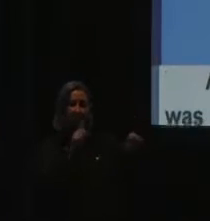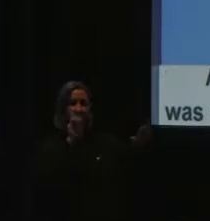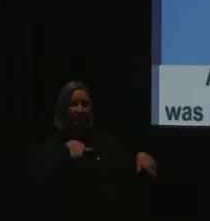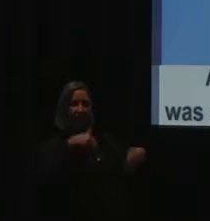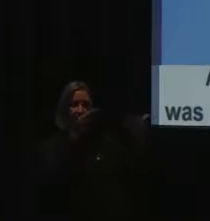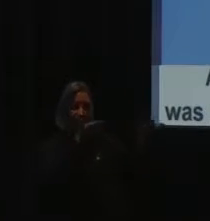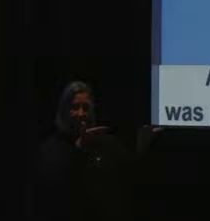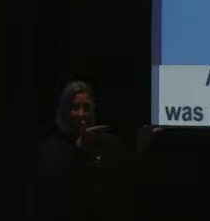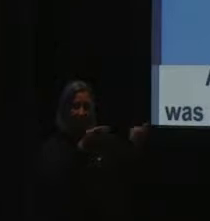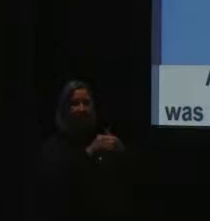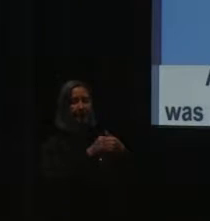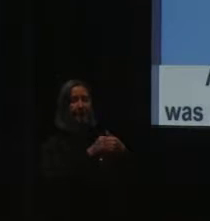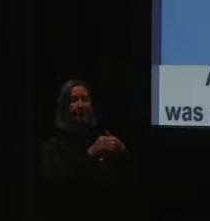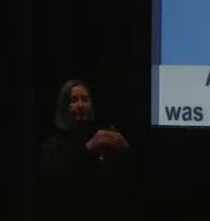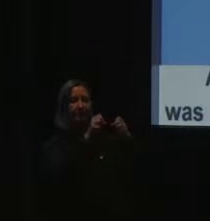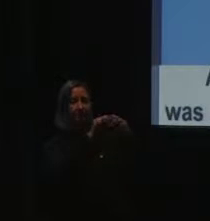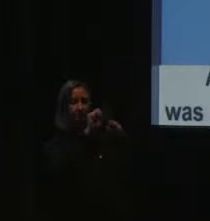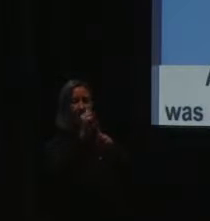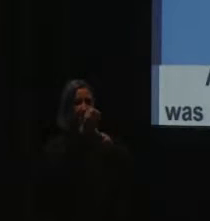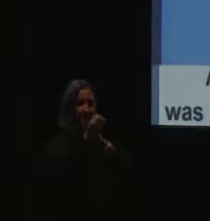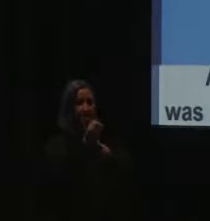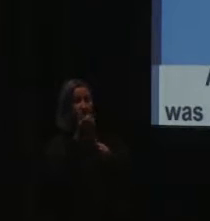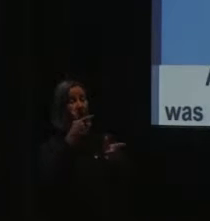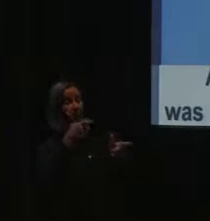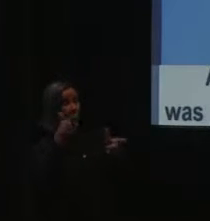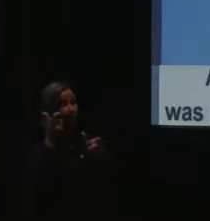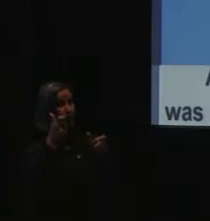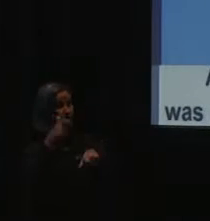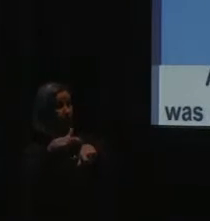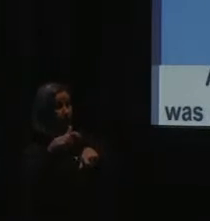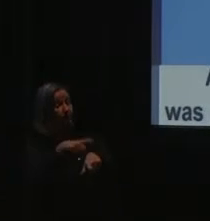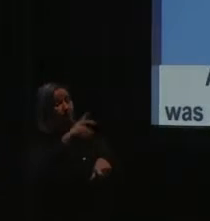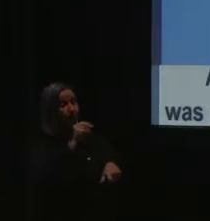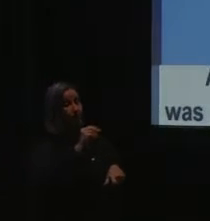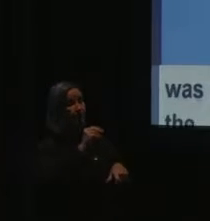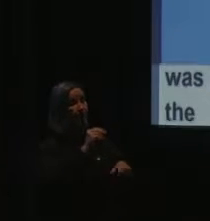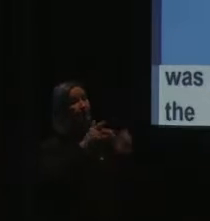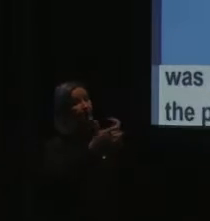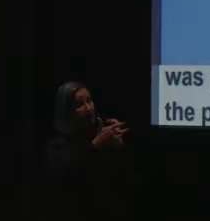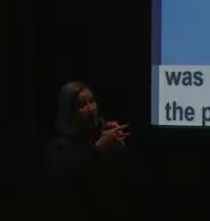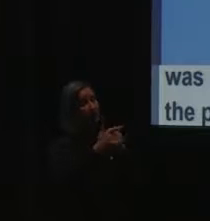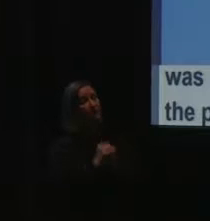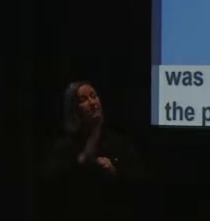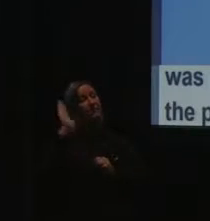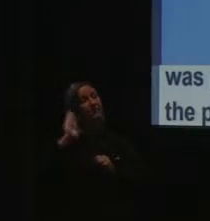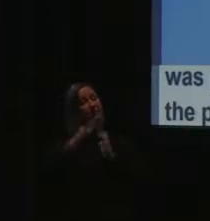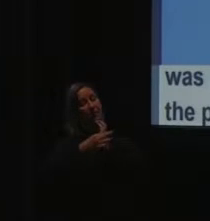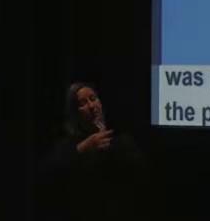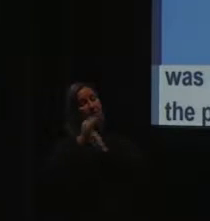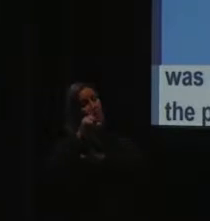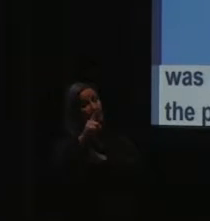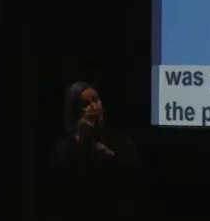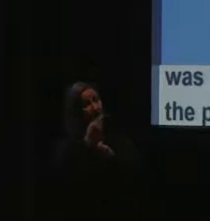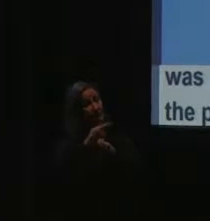Jevons paradox concerning efficiency and technology. And the paradox had to do with when fossil fuels were just beginning to be used